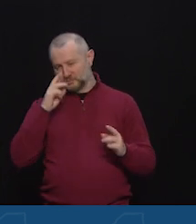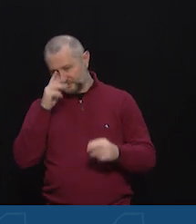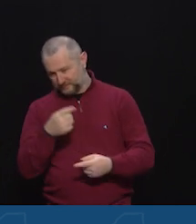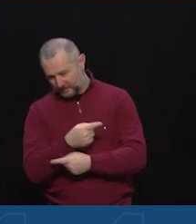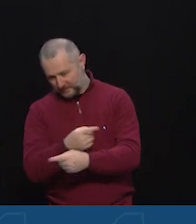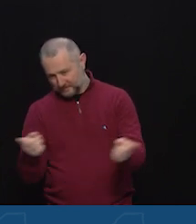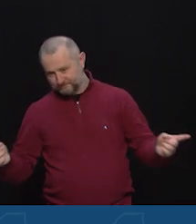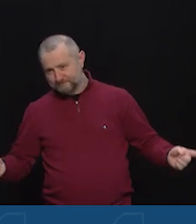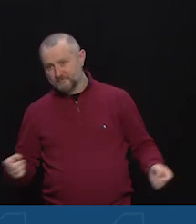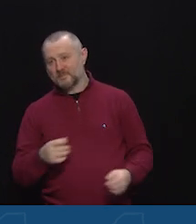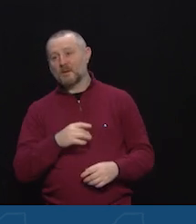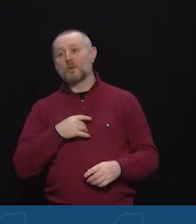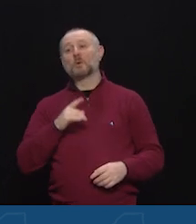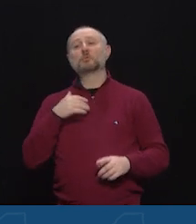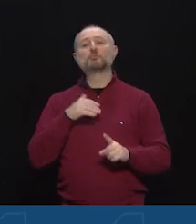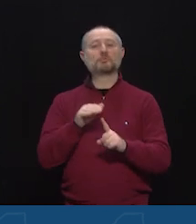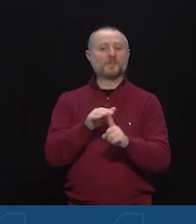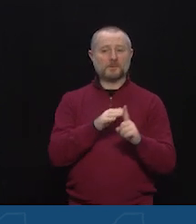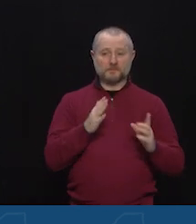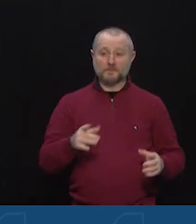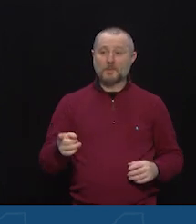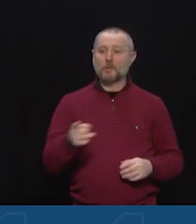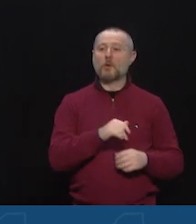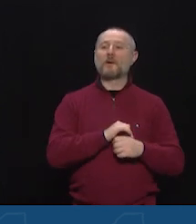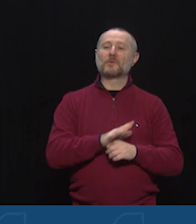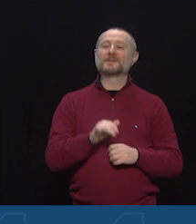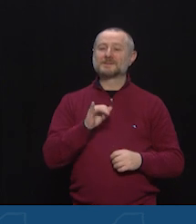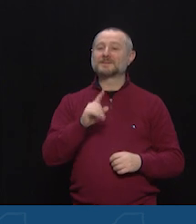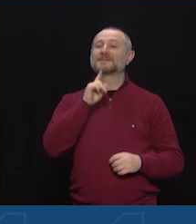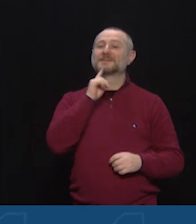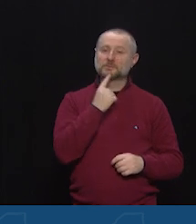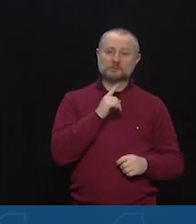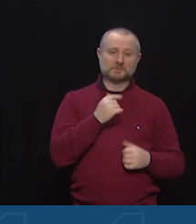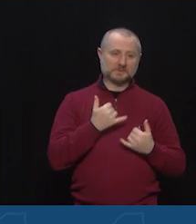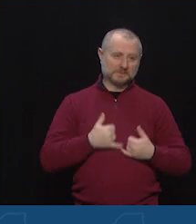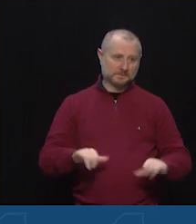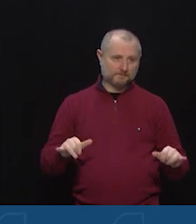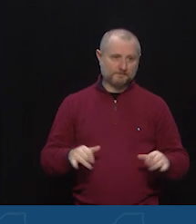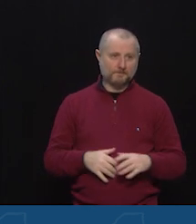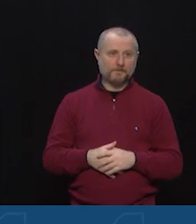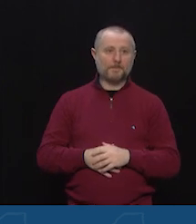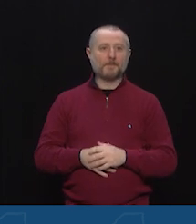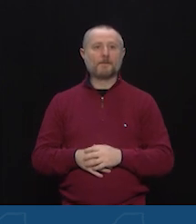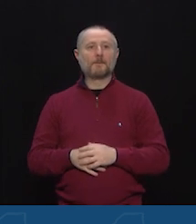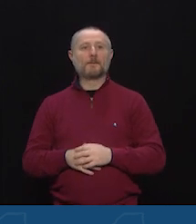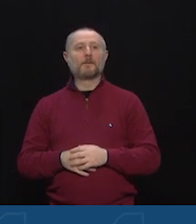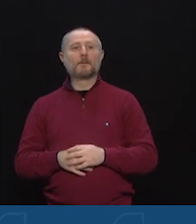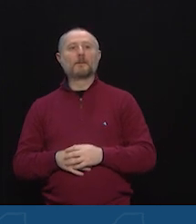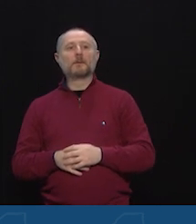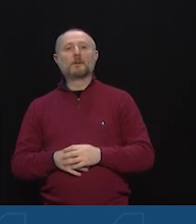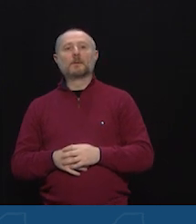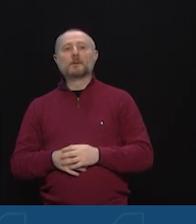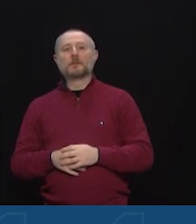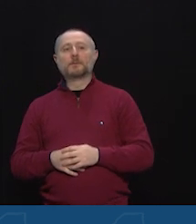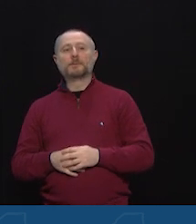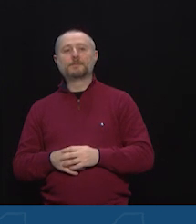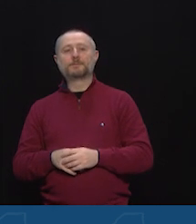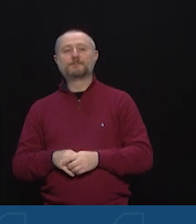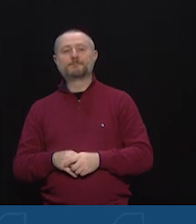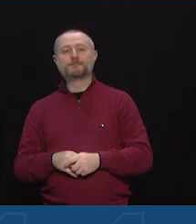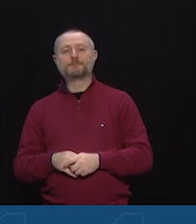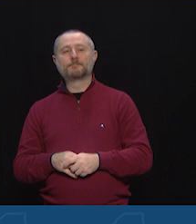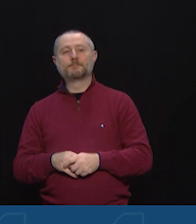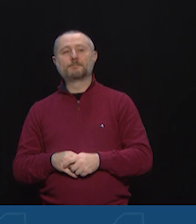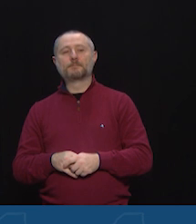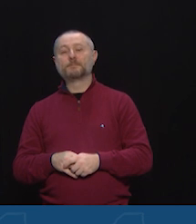reminder to take this seriously until we are clearly out of this storm. And that is why, as we talk about this, we didn't